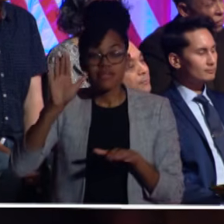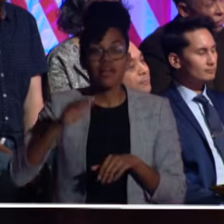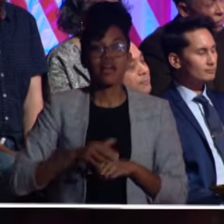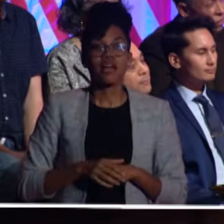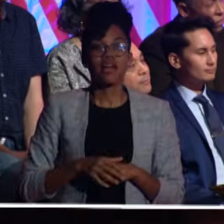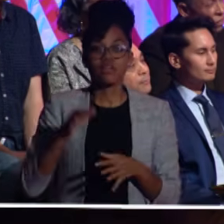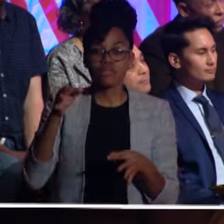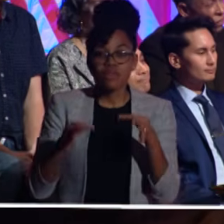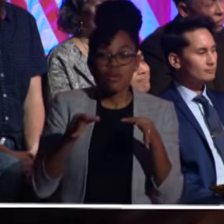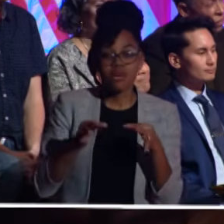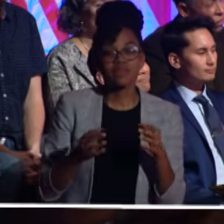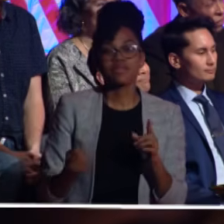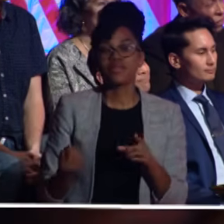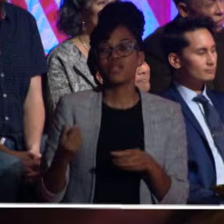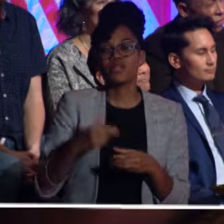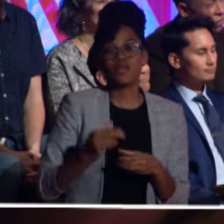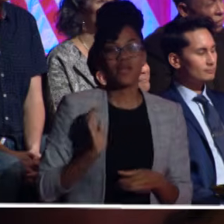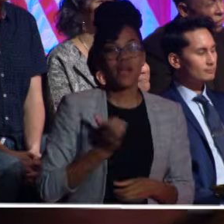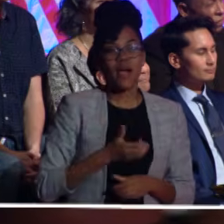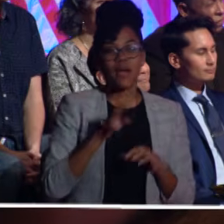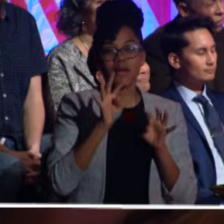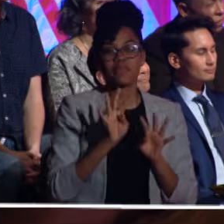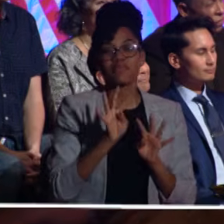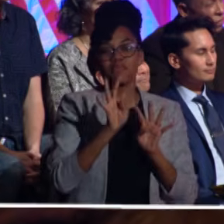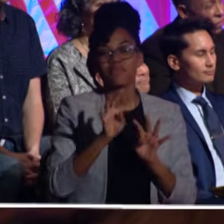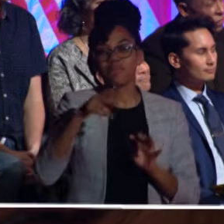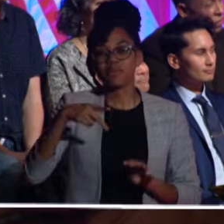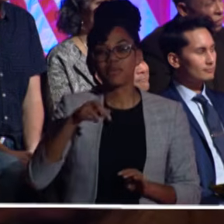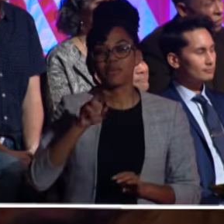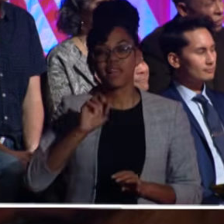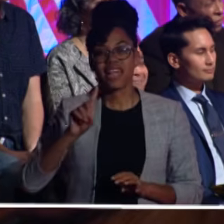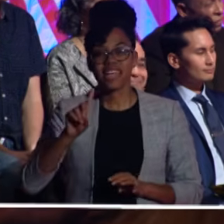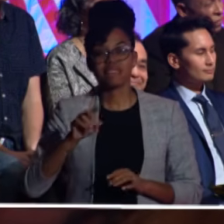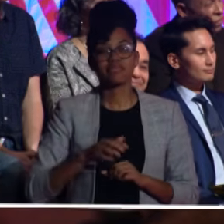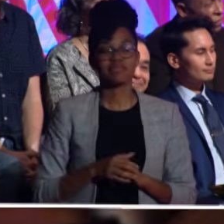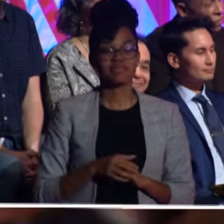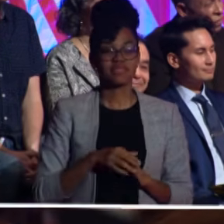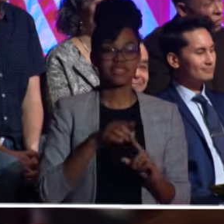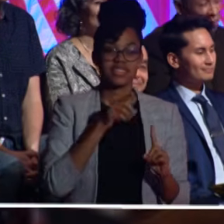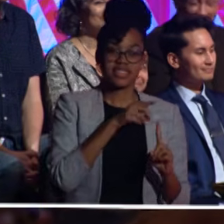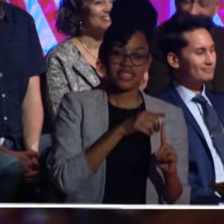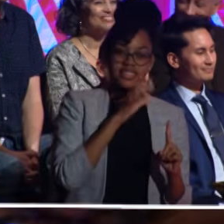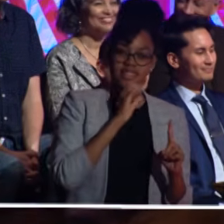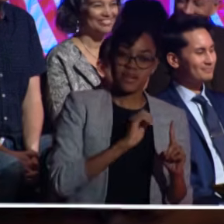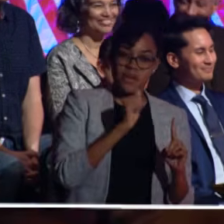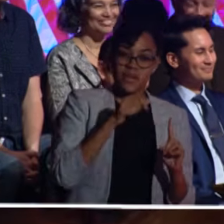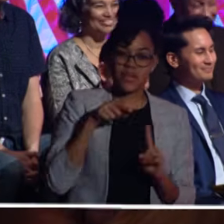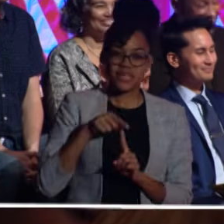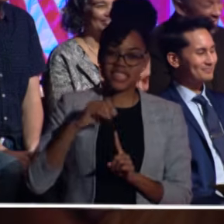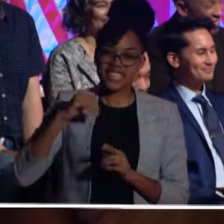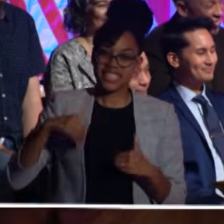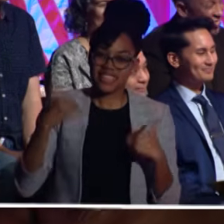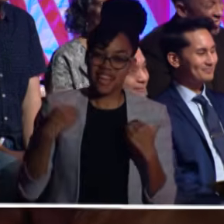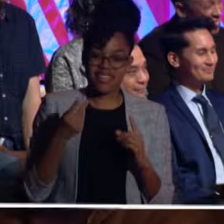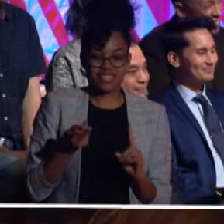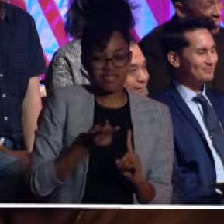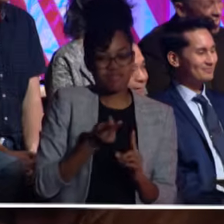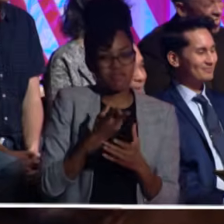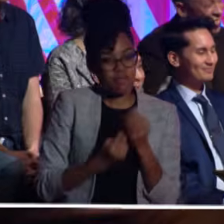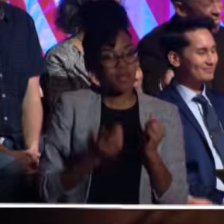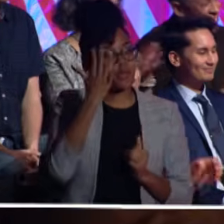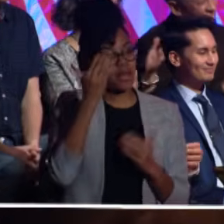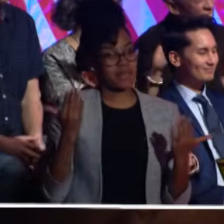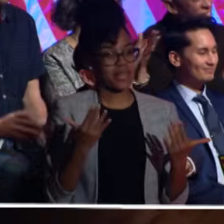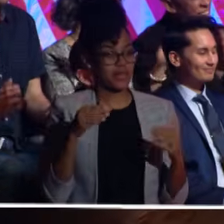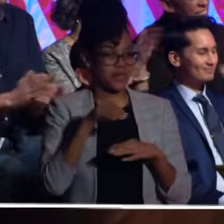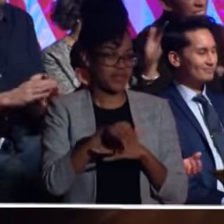at parades. He may be young, and Olivia may be seasoned, but they are the heart of why we are here tonight. We're